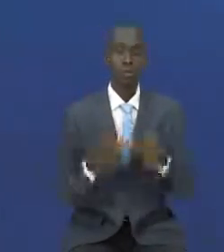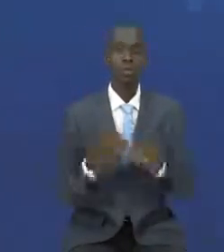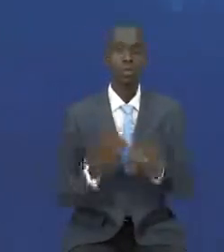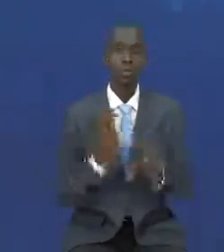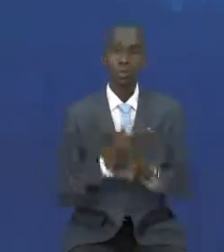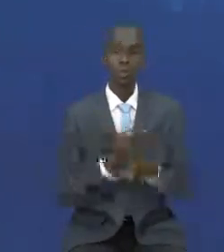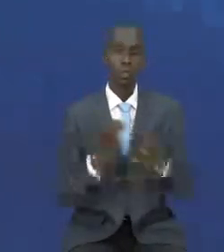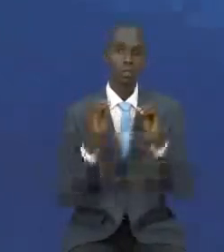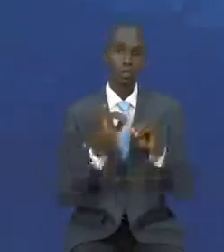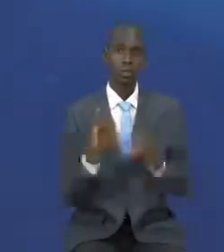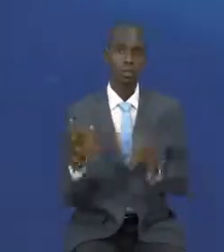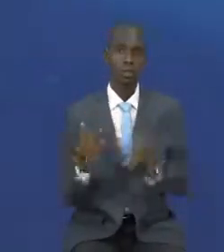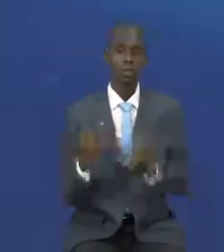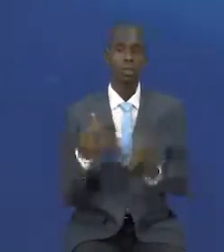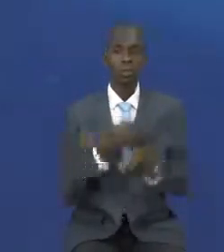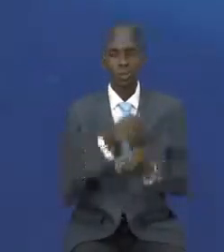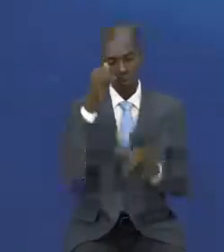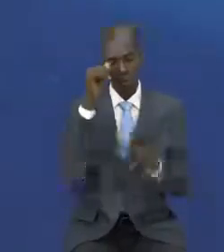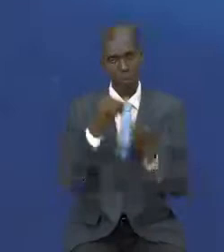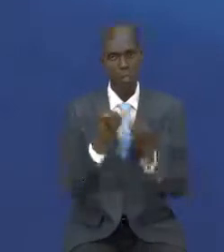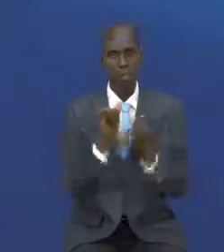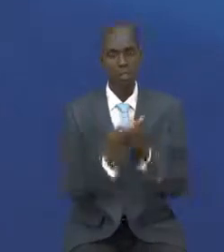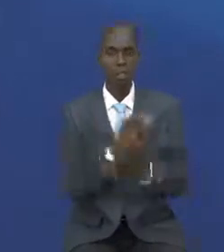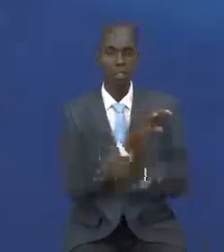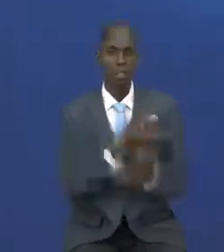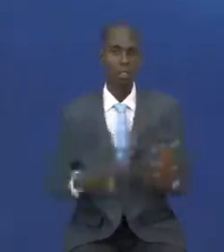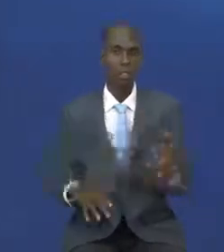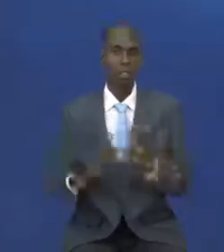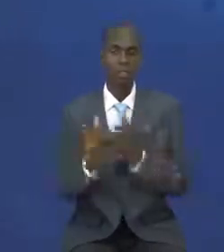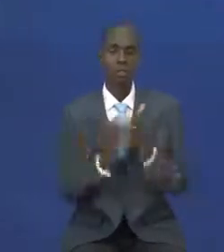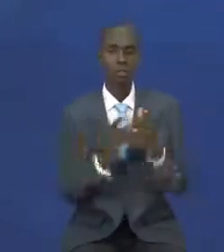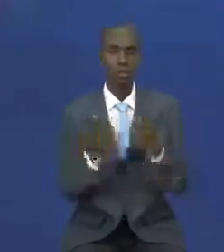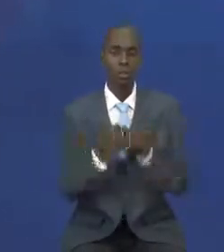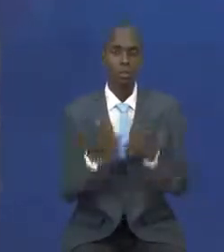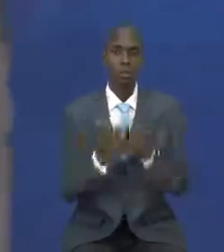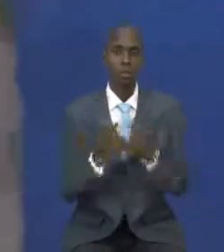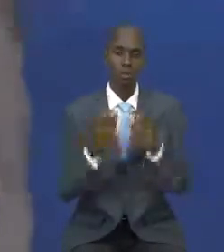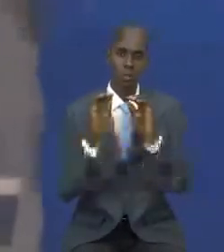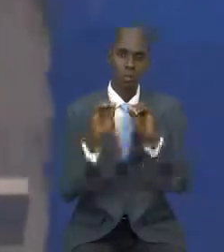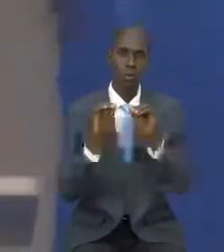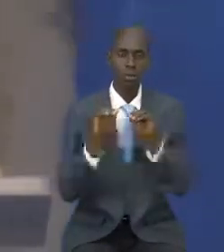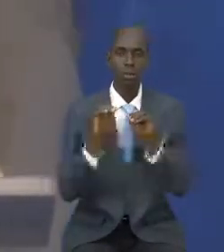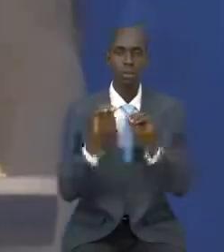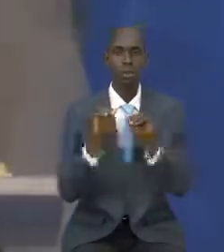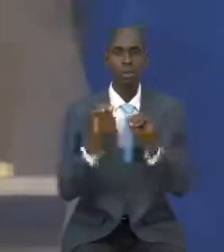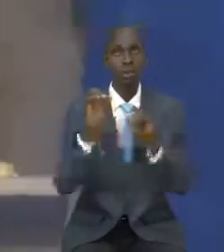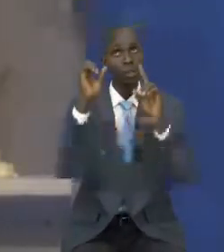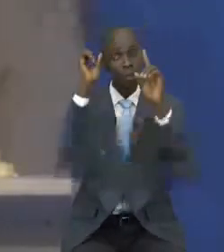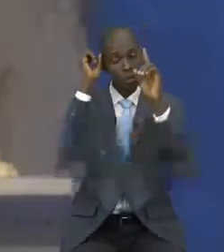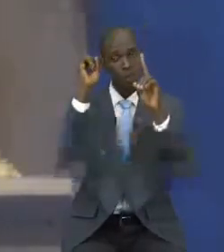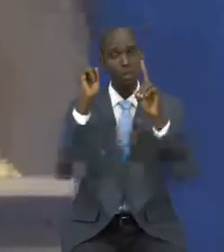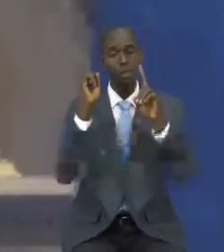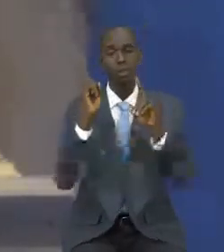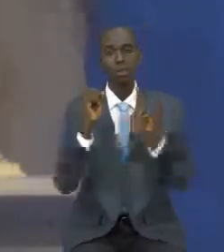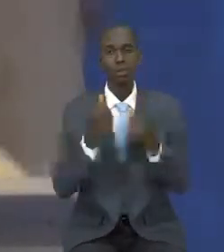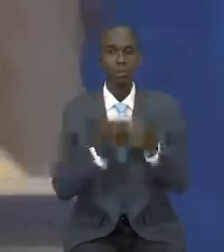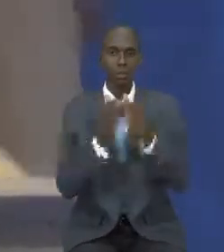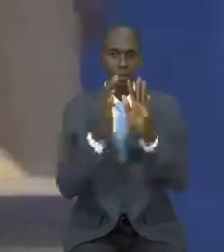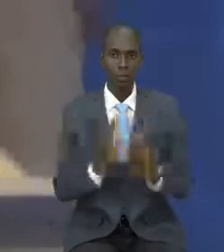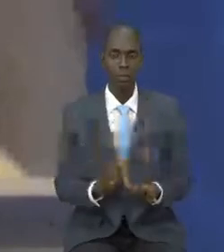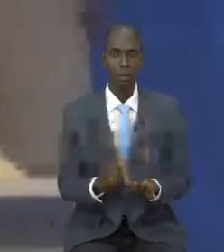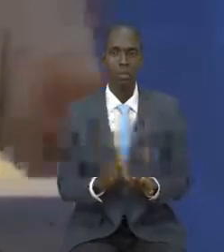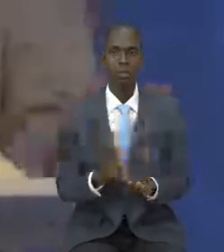Lord Jesus himself taught his disciples, his followers, the